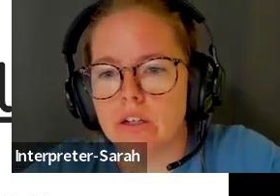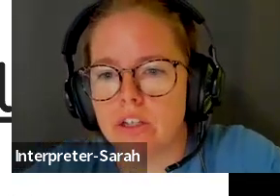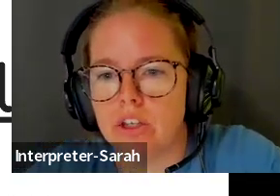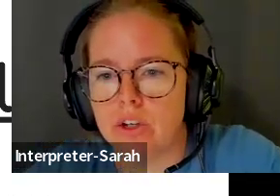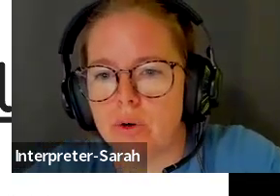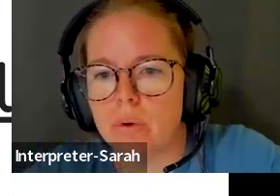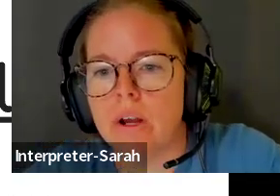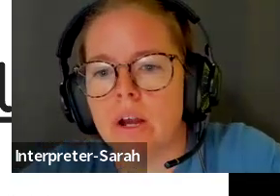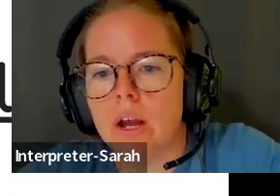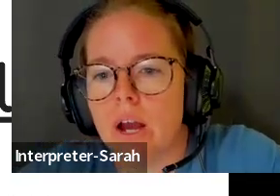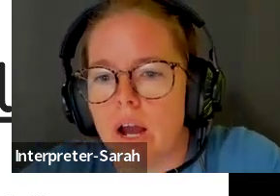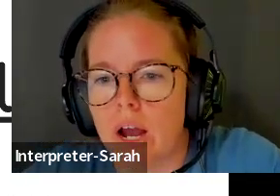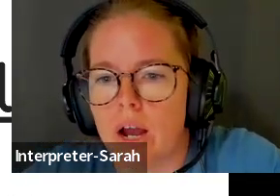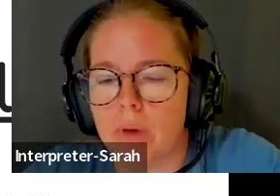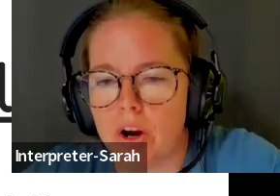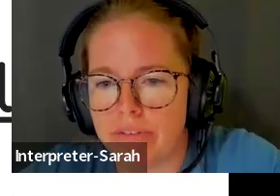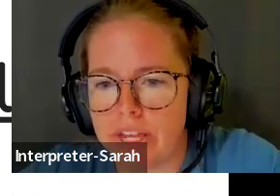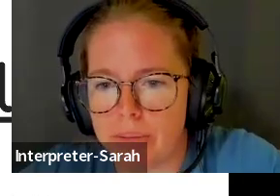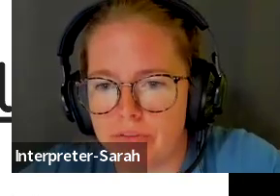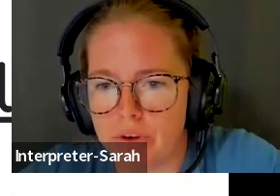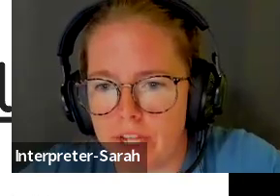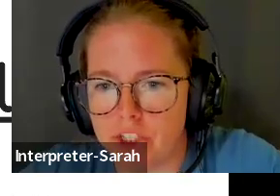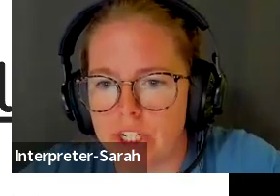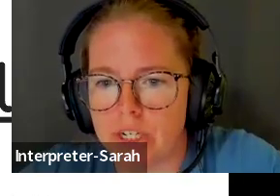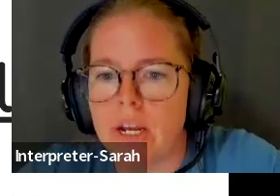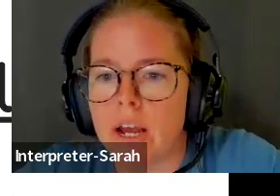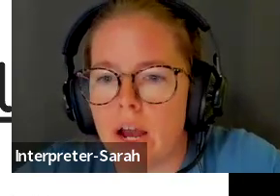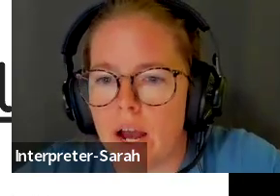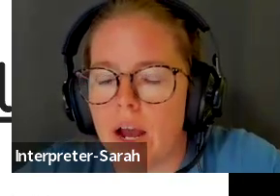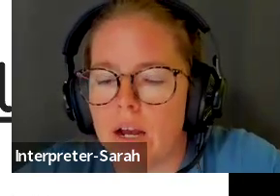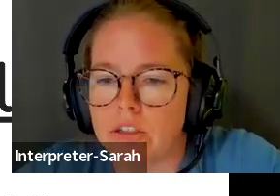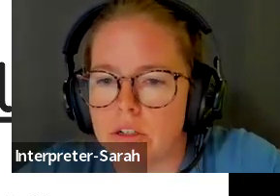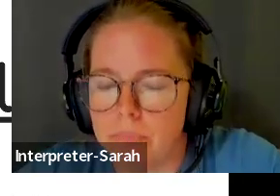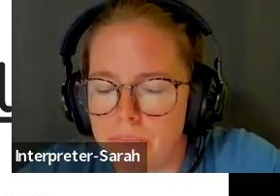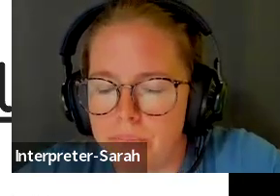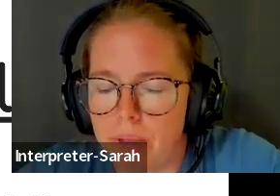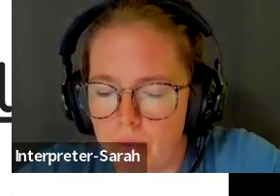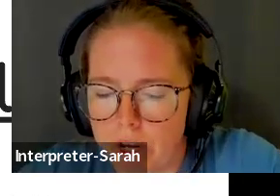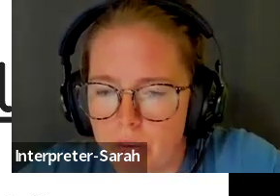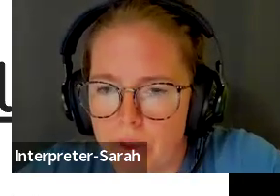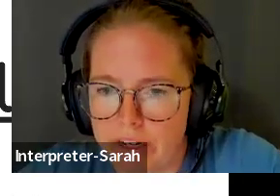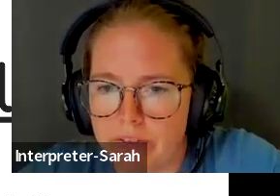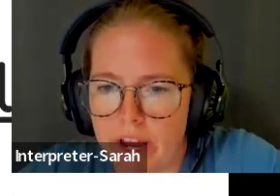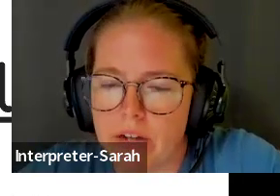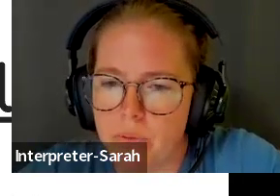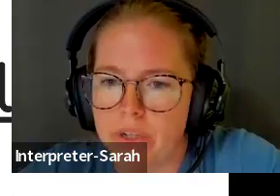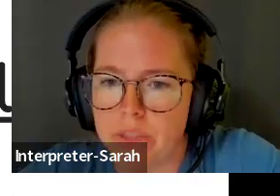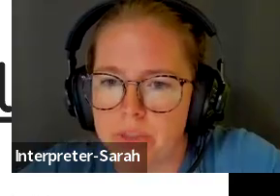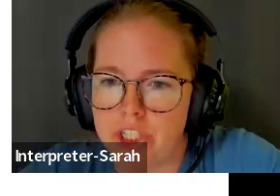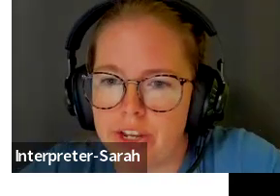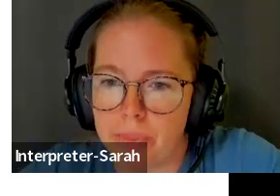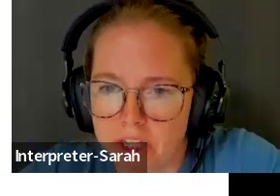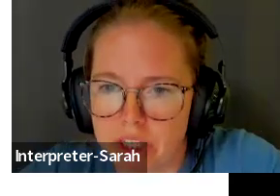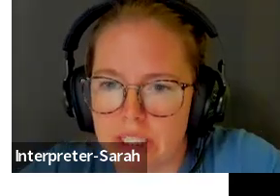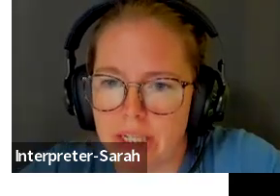If you are giving them information in working with a deaf client, we